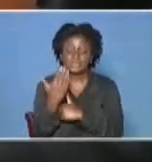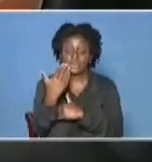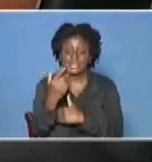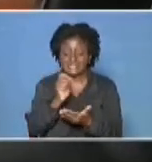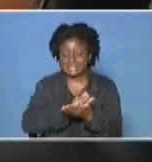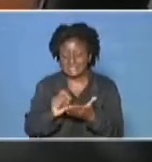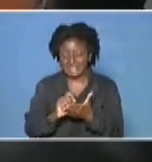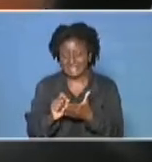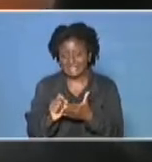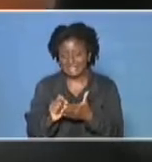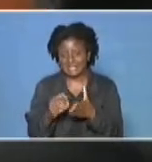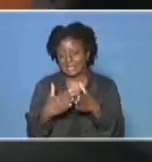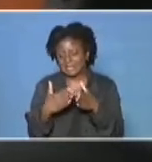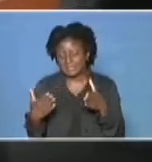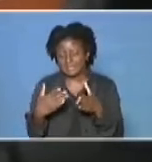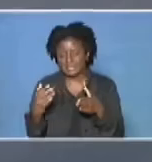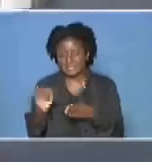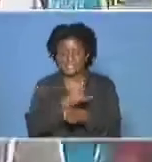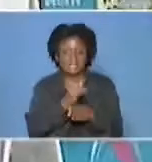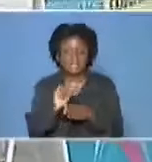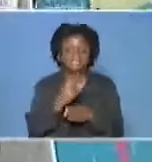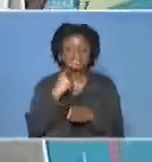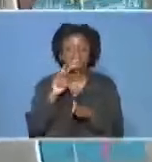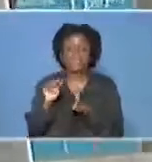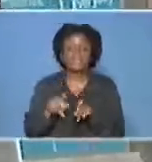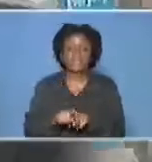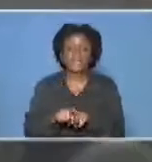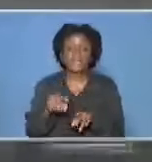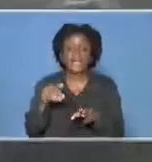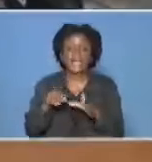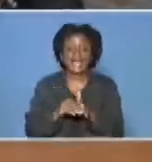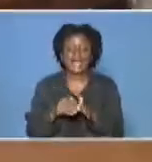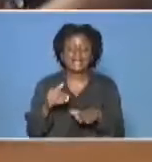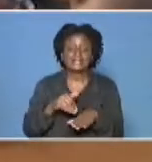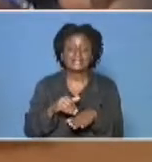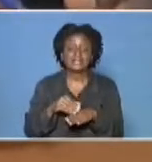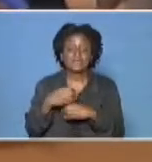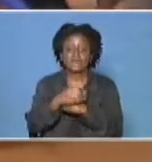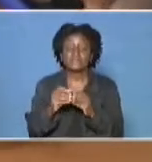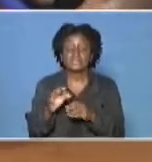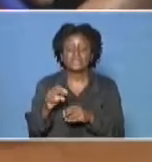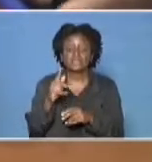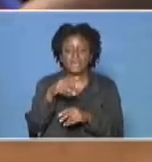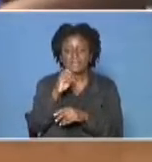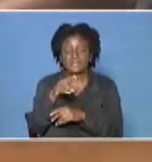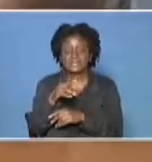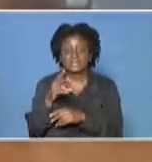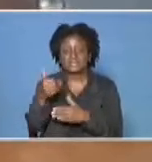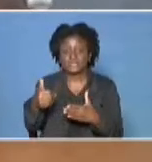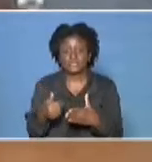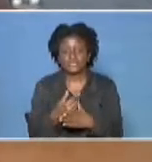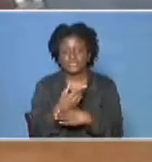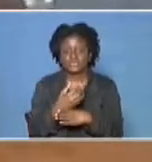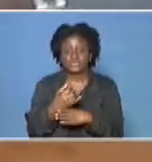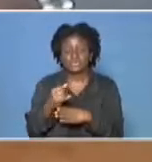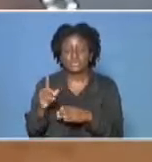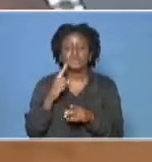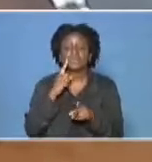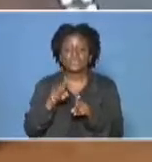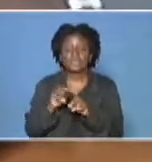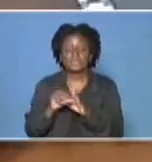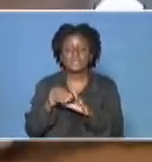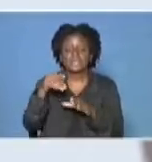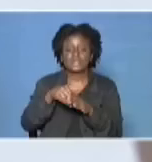industrial contract at the Office of the Prime Minister. The new deal speaking to several benefits, including salary increases for